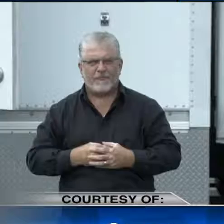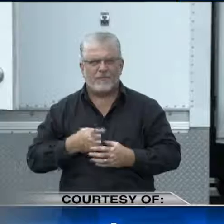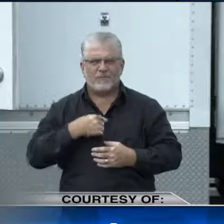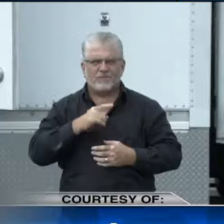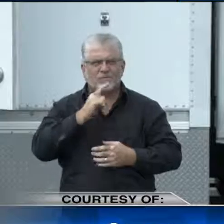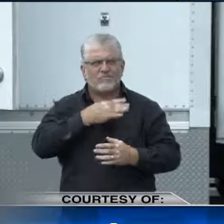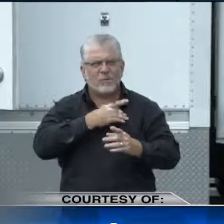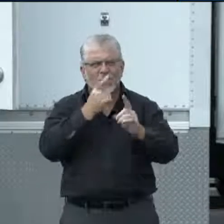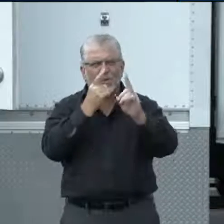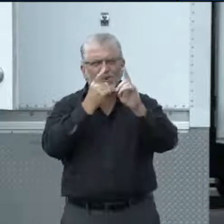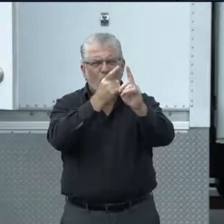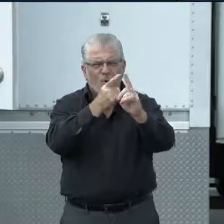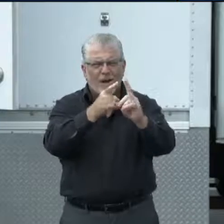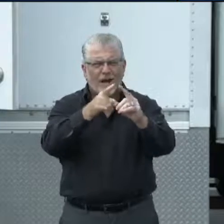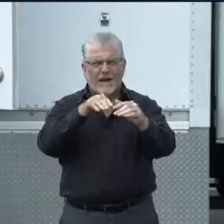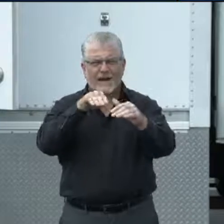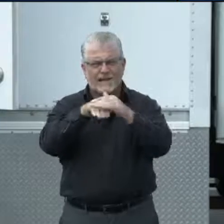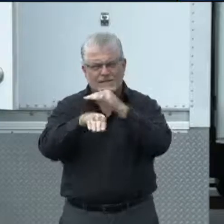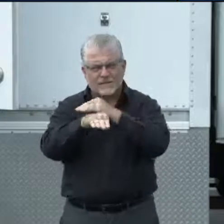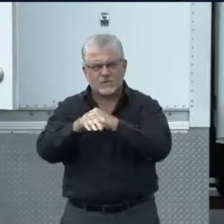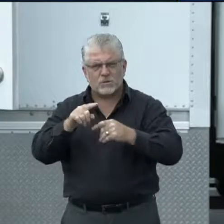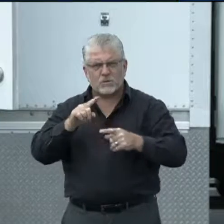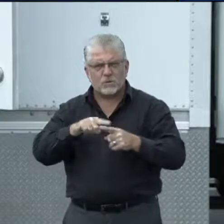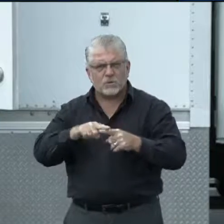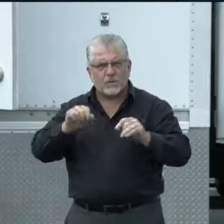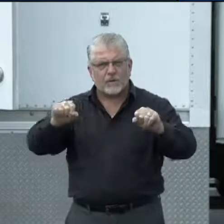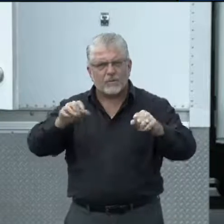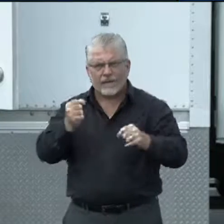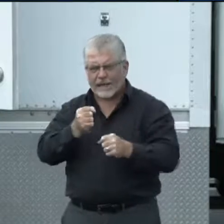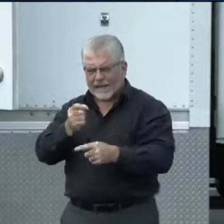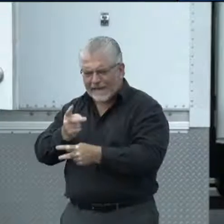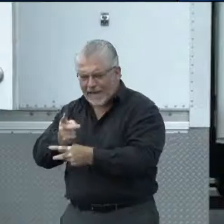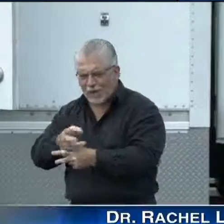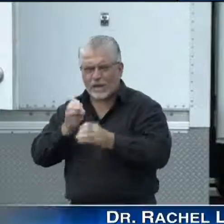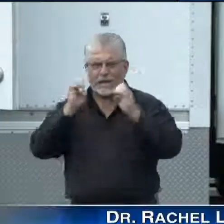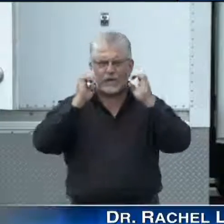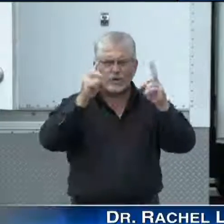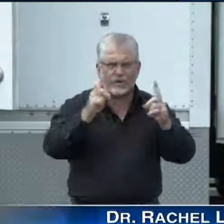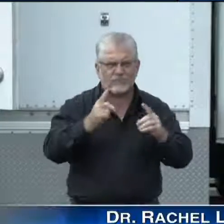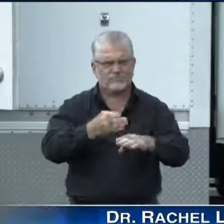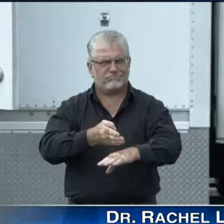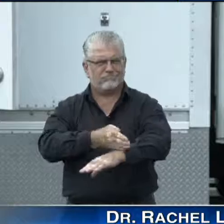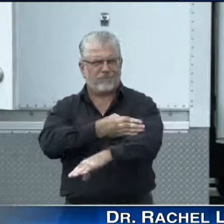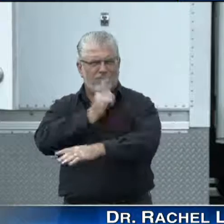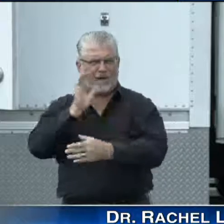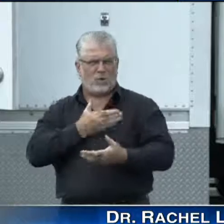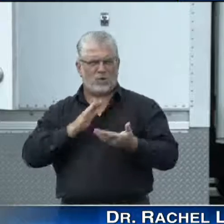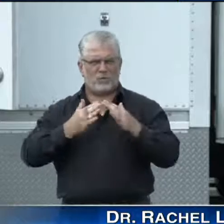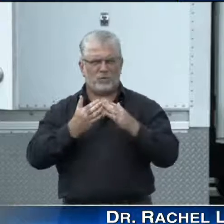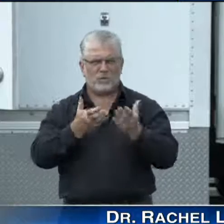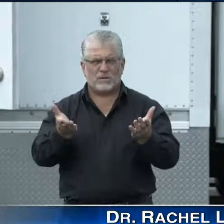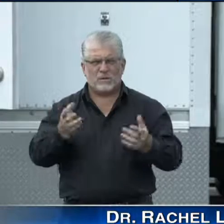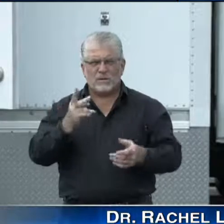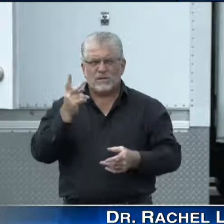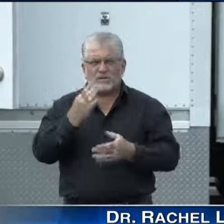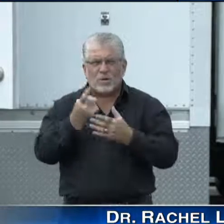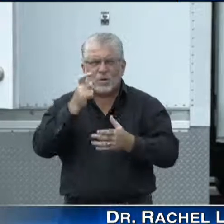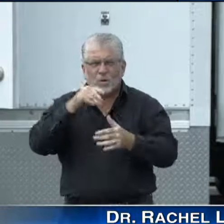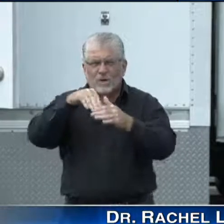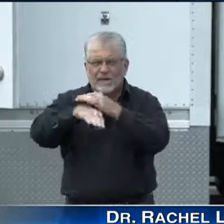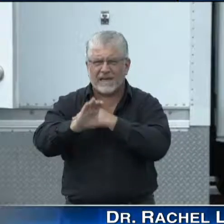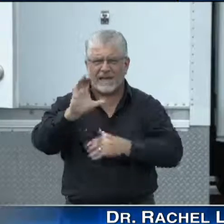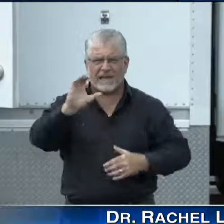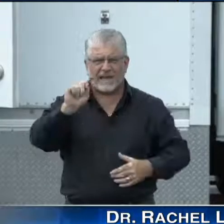and education. When someone visits the KATE mobile unit, they will receive a COVID-19